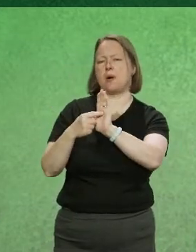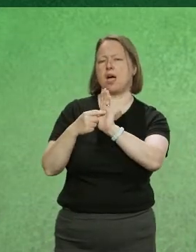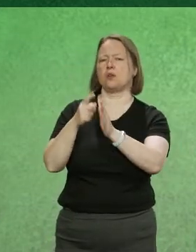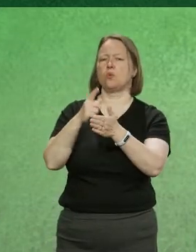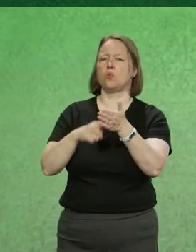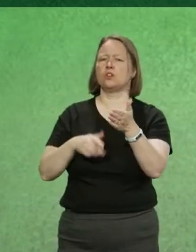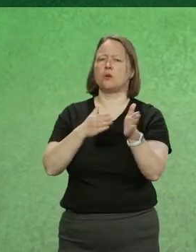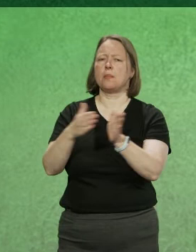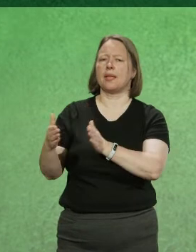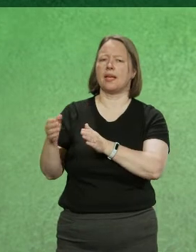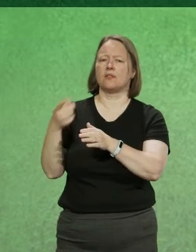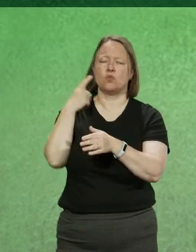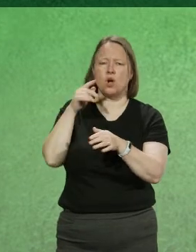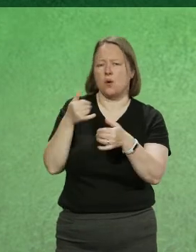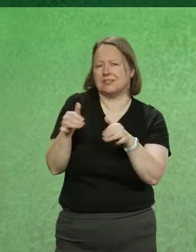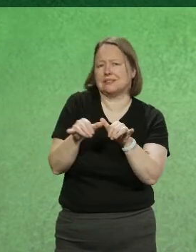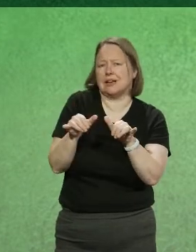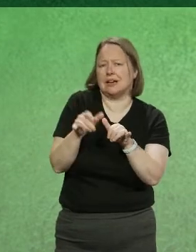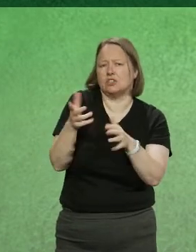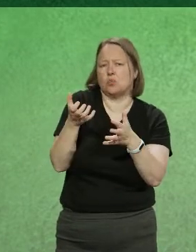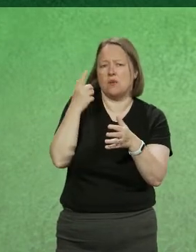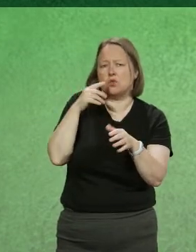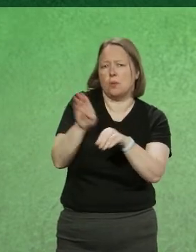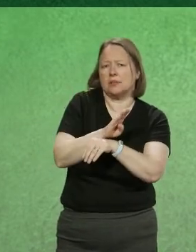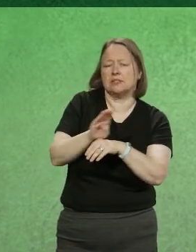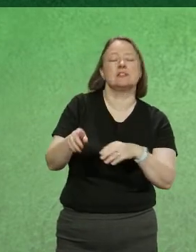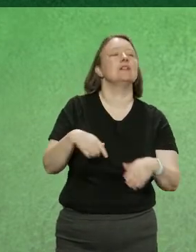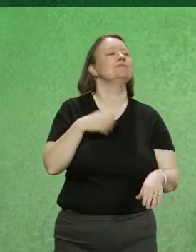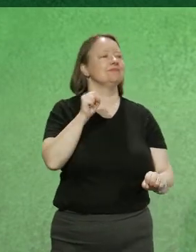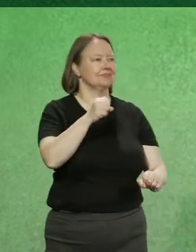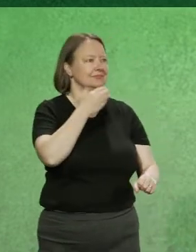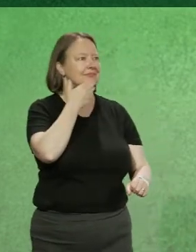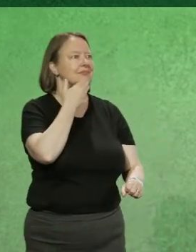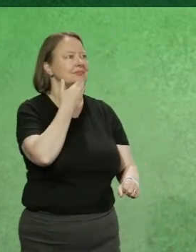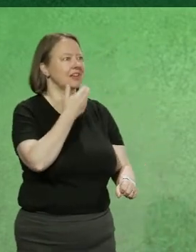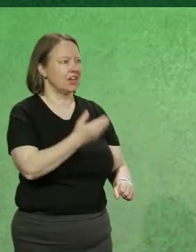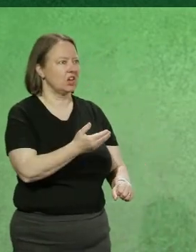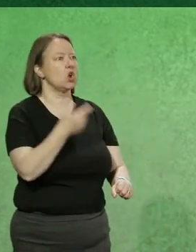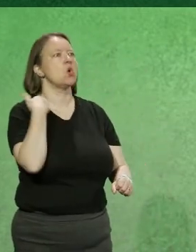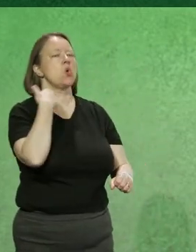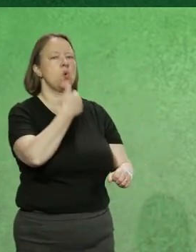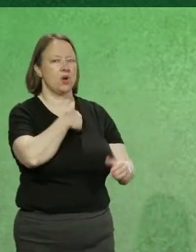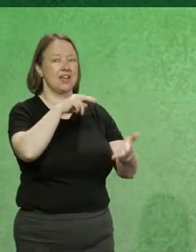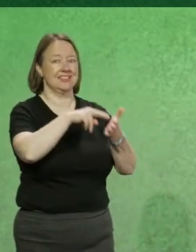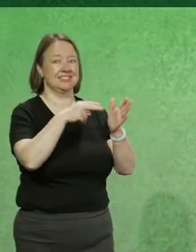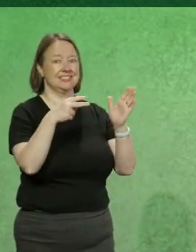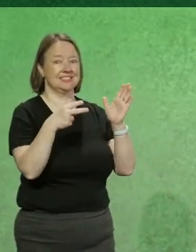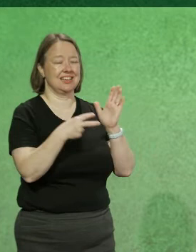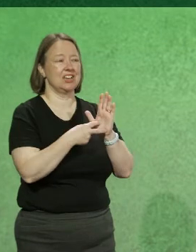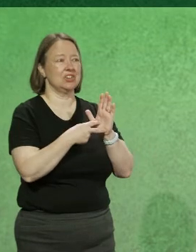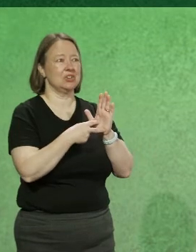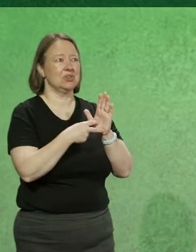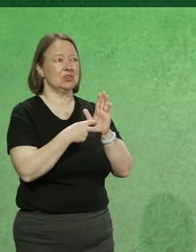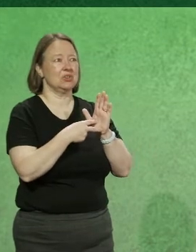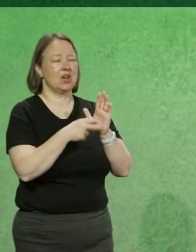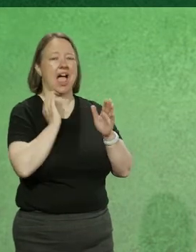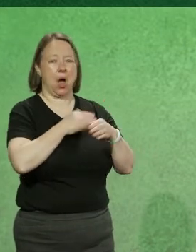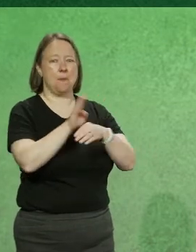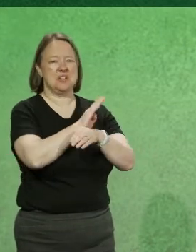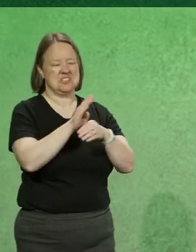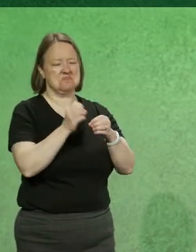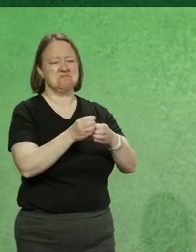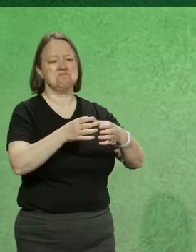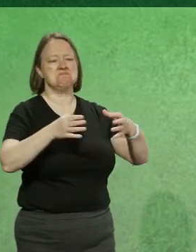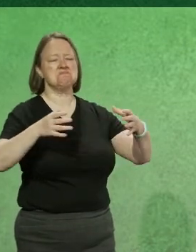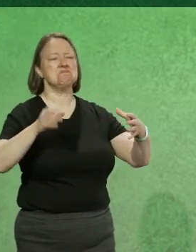plan to scale? Yeah, thank you. Definitely, we intend to expand our business. But